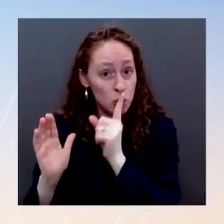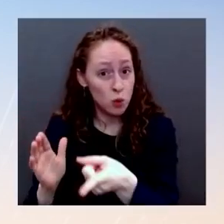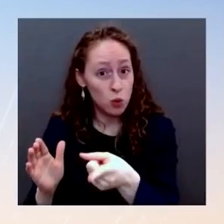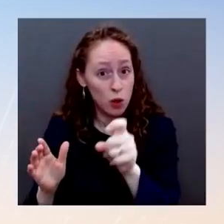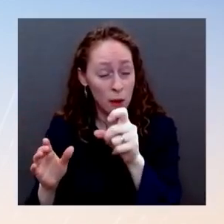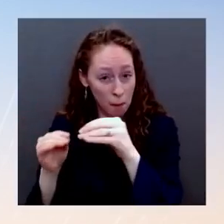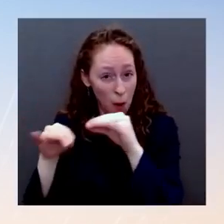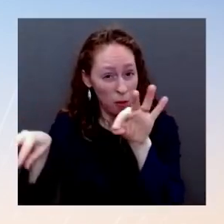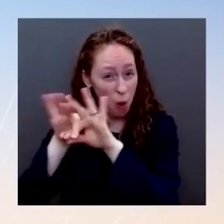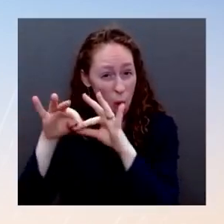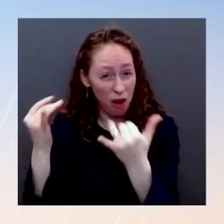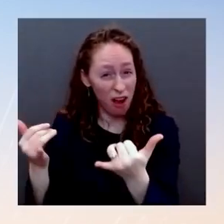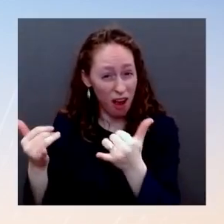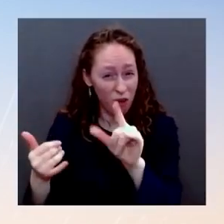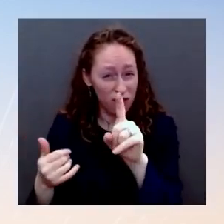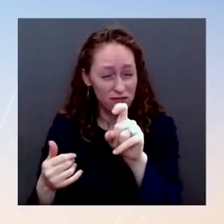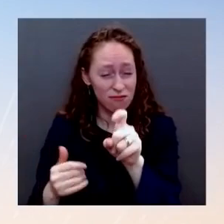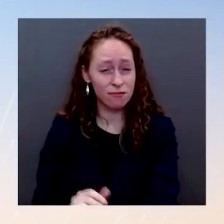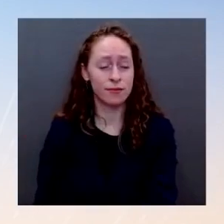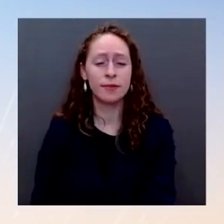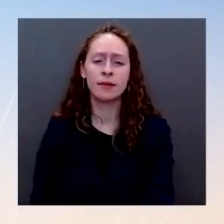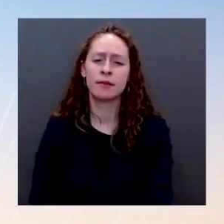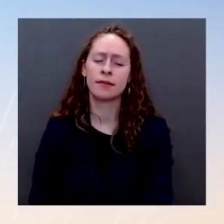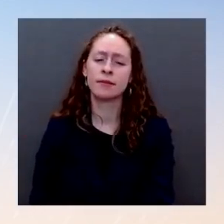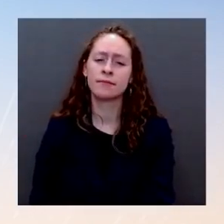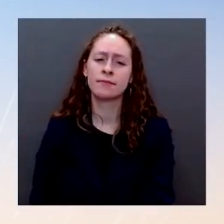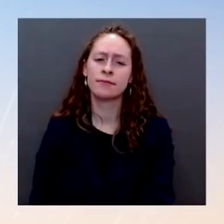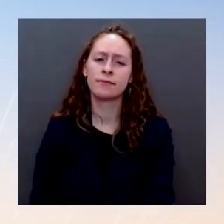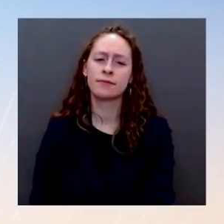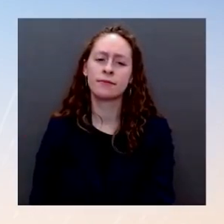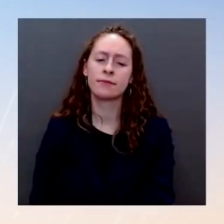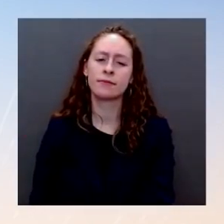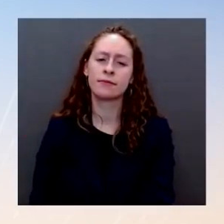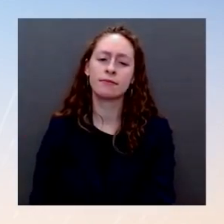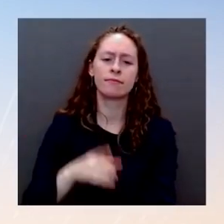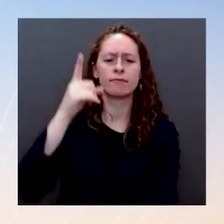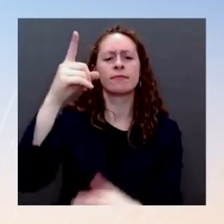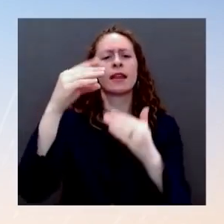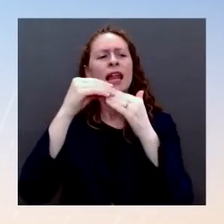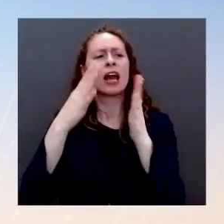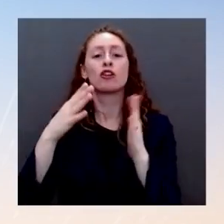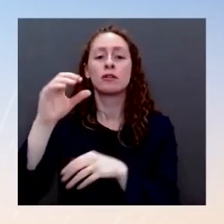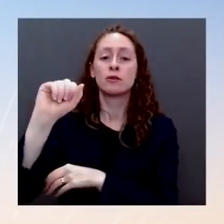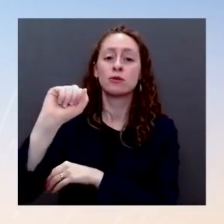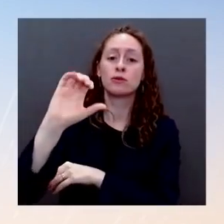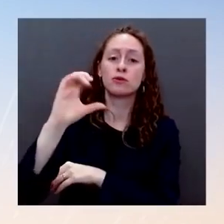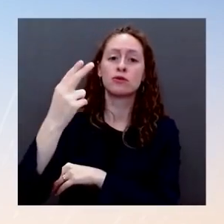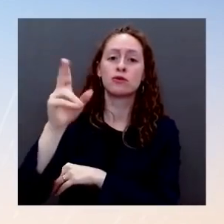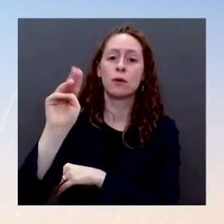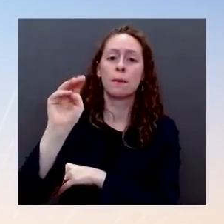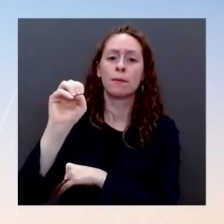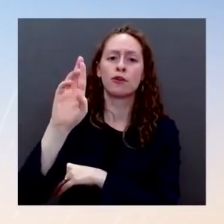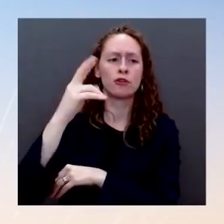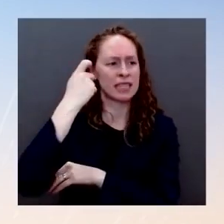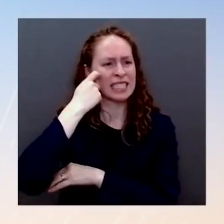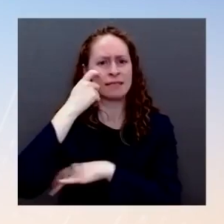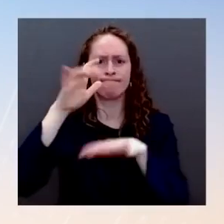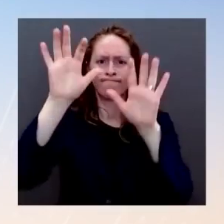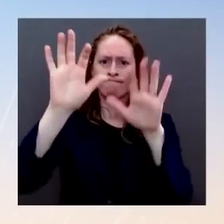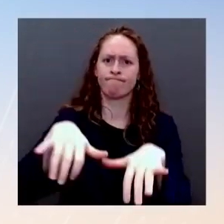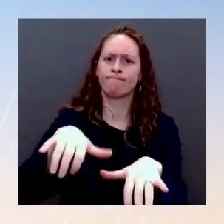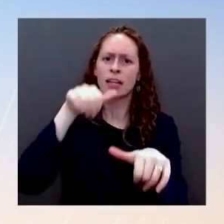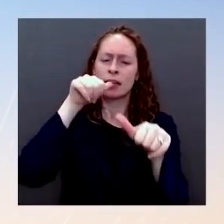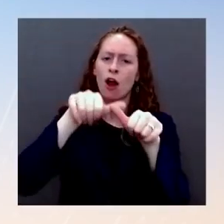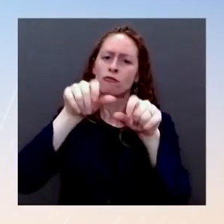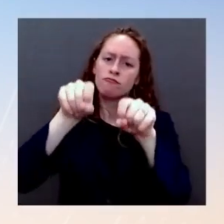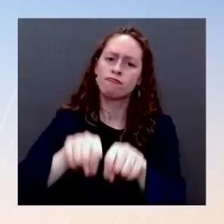letter that Leader Schumer put out just a couple of days ago, and we're working in lockstep with Leader Schumer on that, on getting voting rights done. He's obviously put out